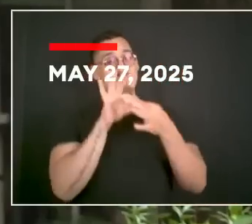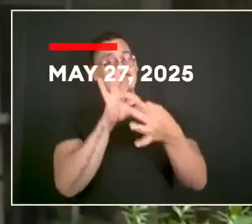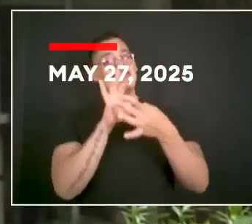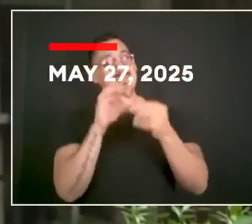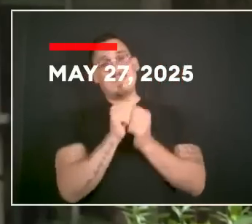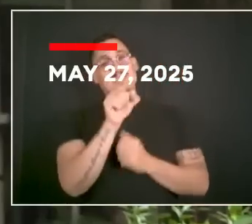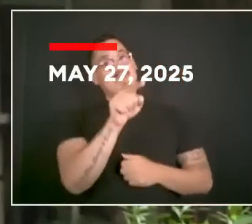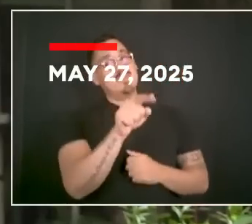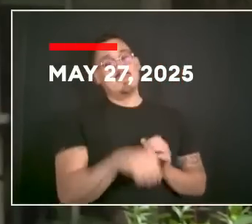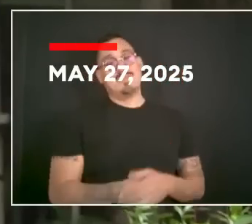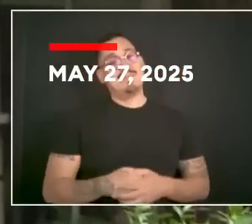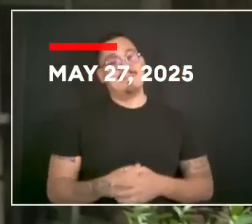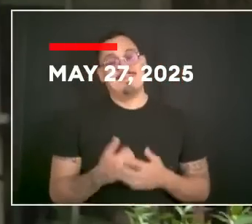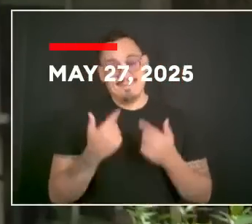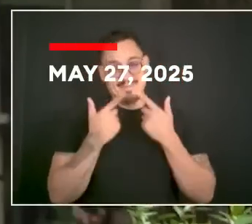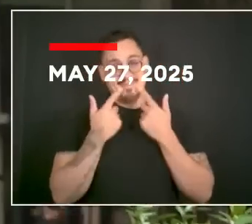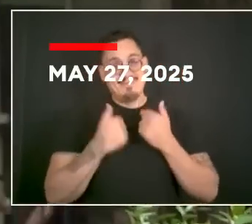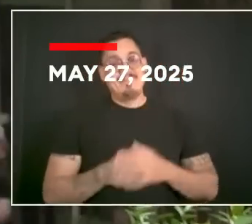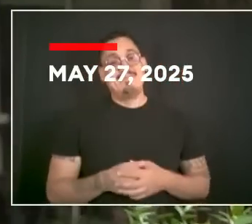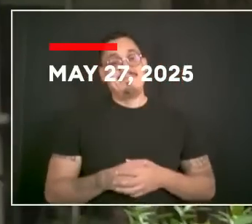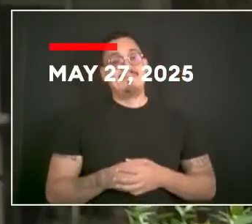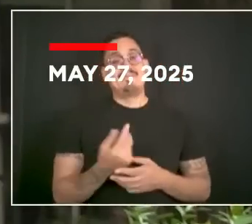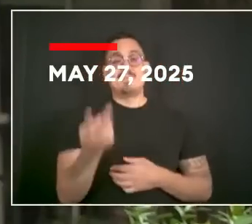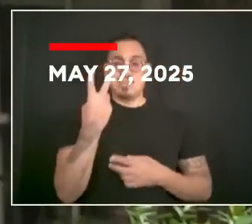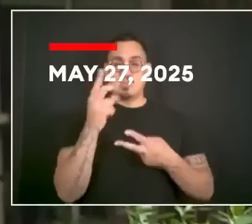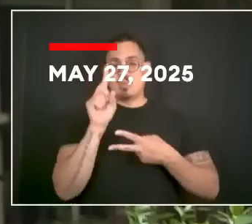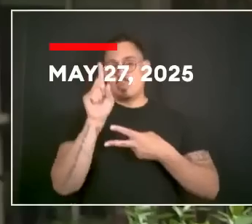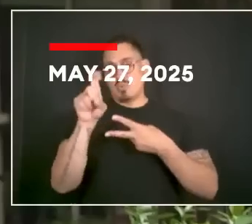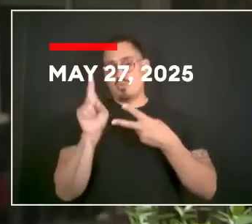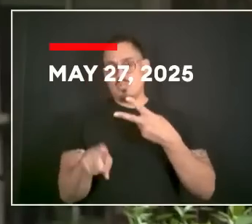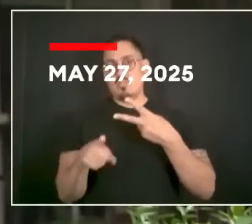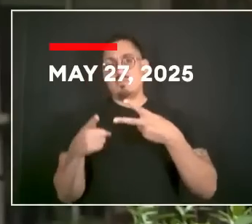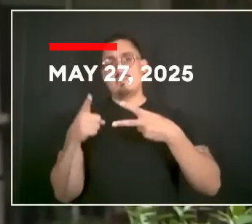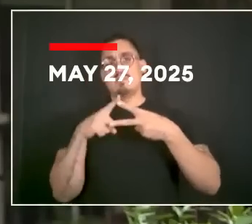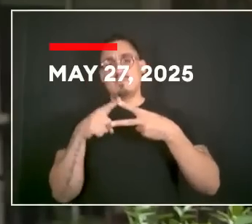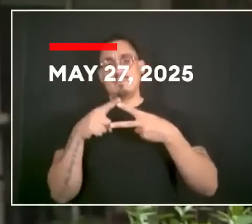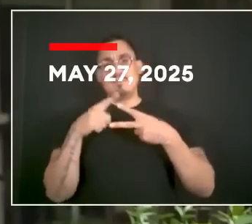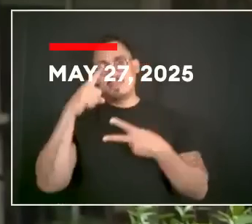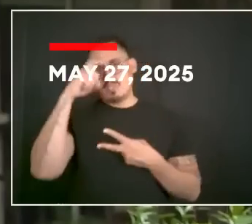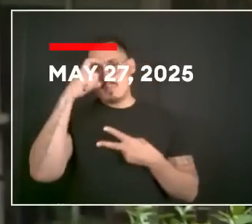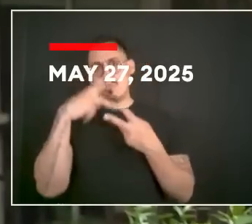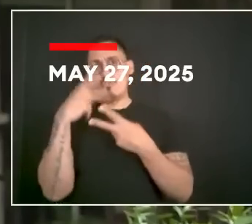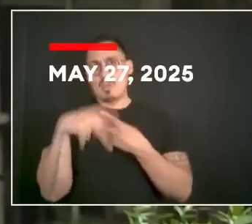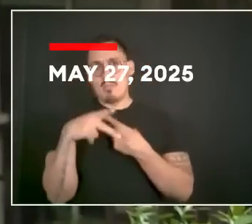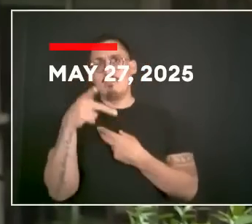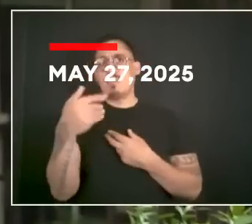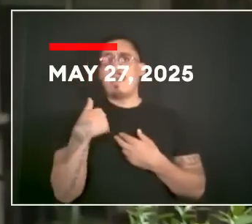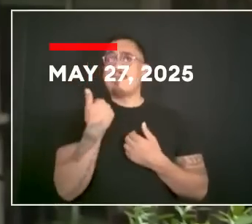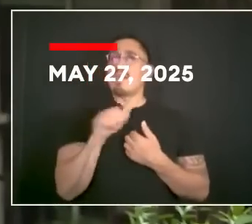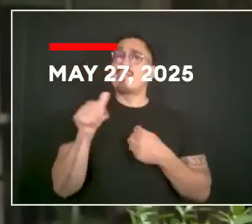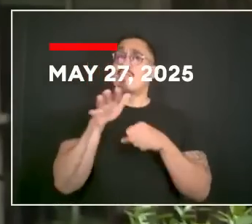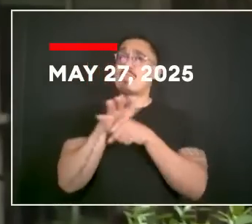audience. That's good. Two questions. You mentioned the summer programs. Do we have enough lifeguards to keep all the ocean